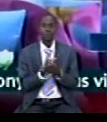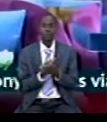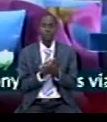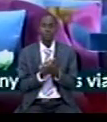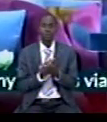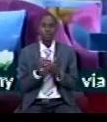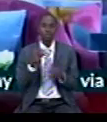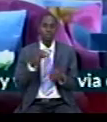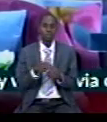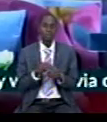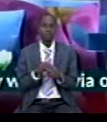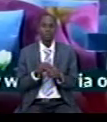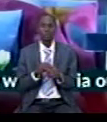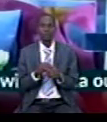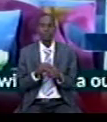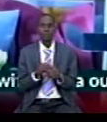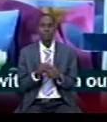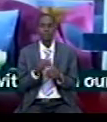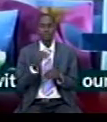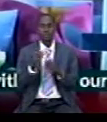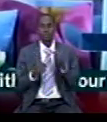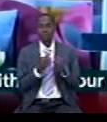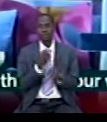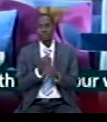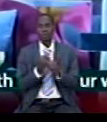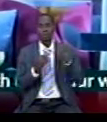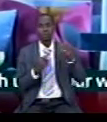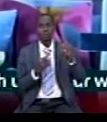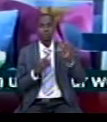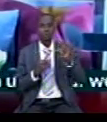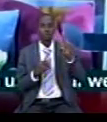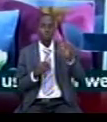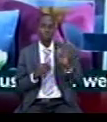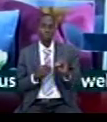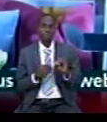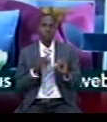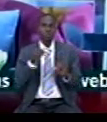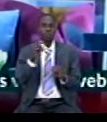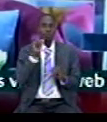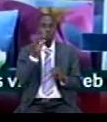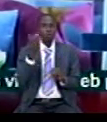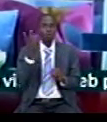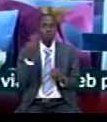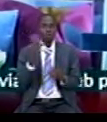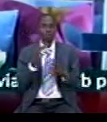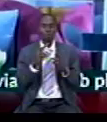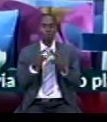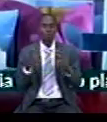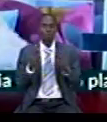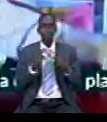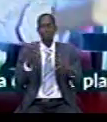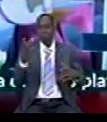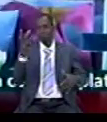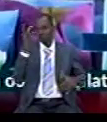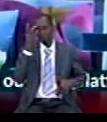in the year 2020, I was very sick. I was very, very sick.